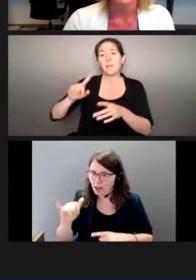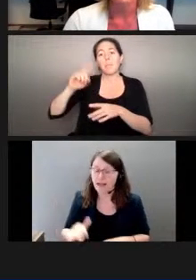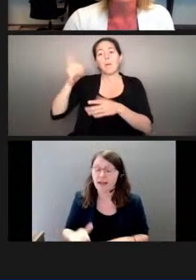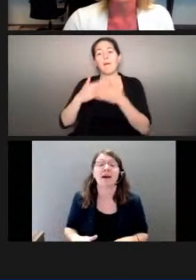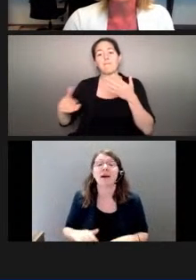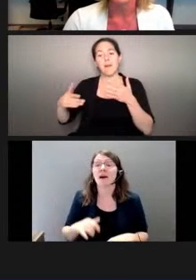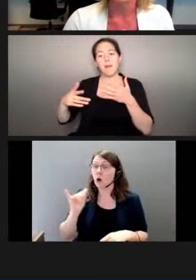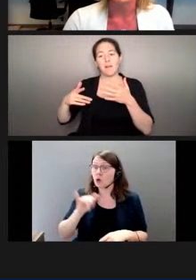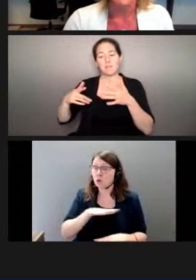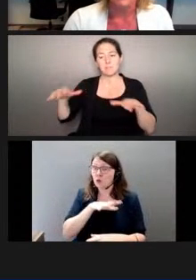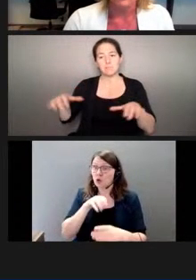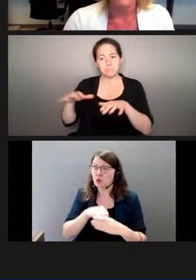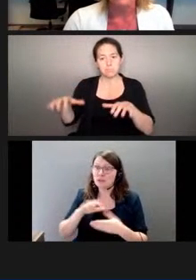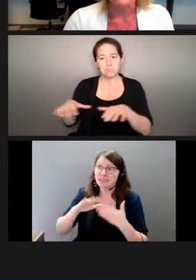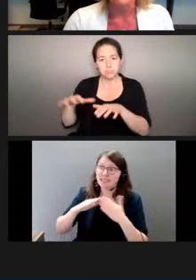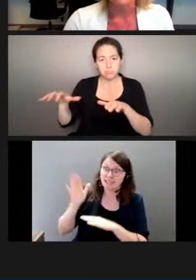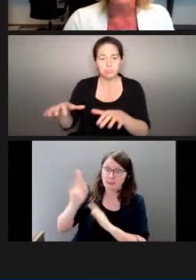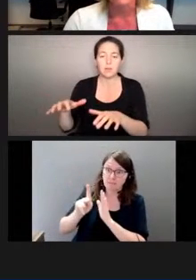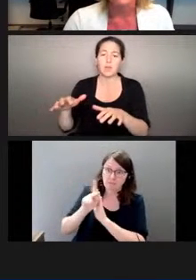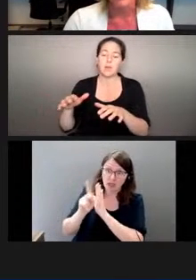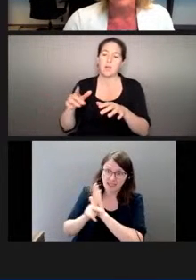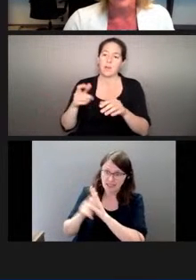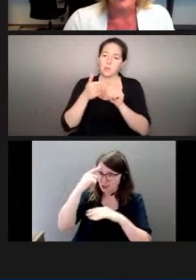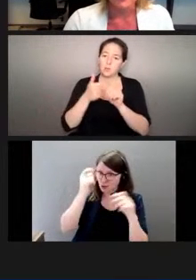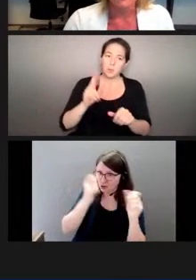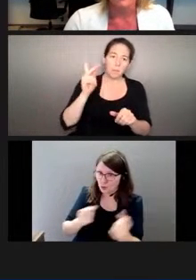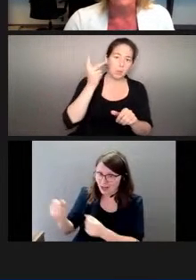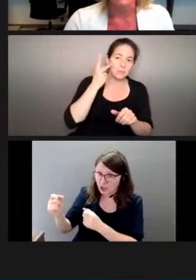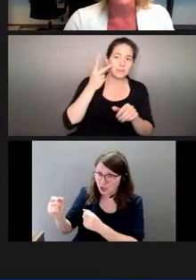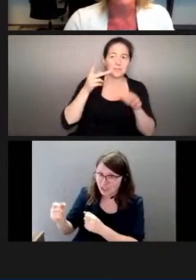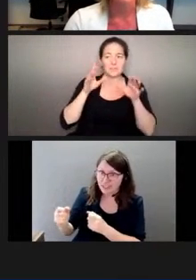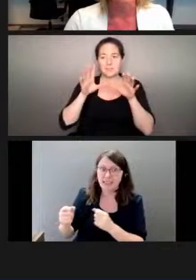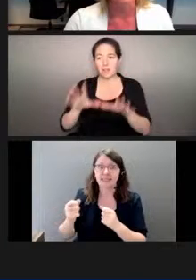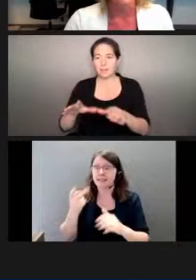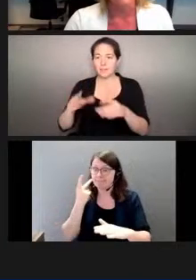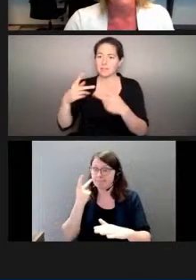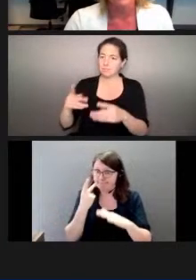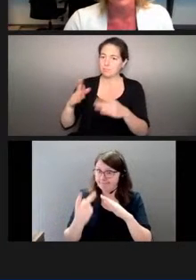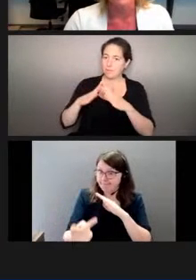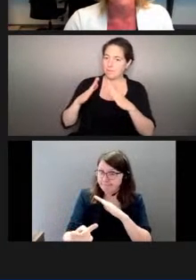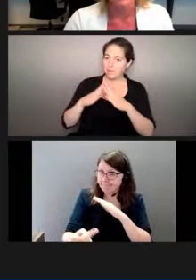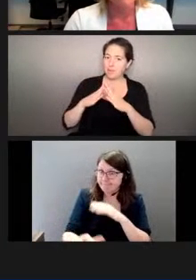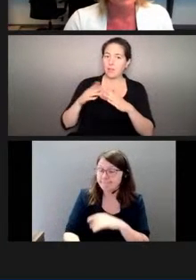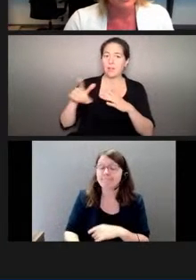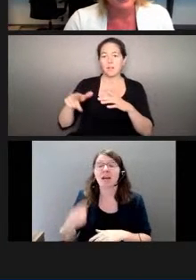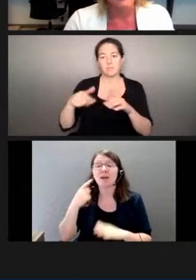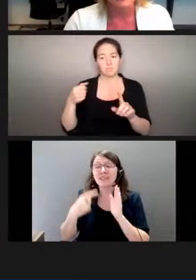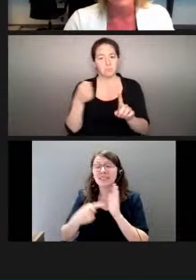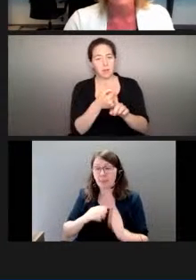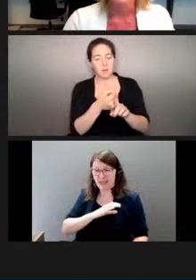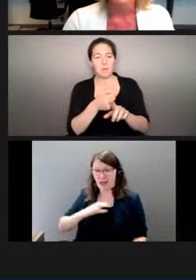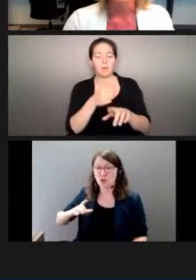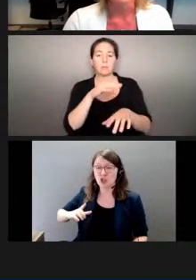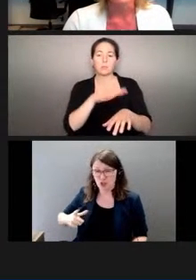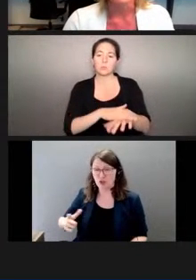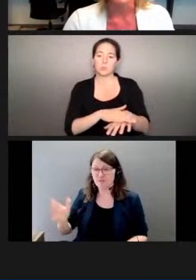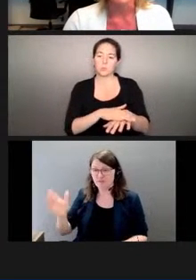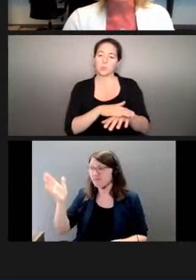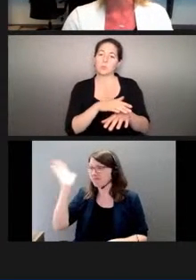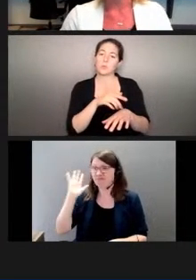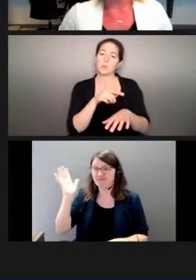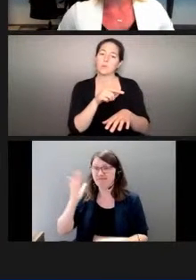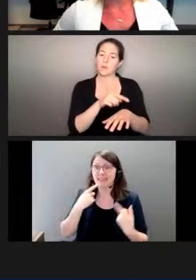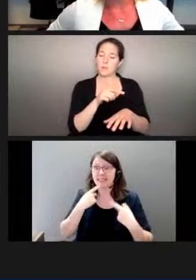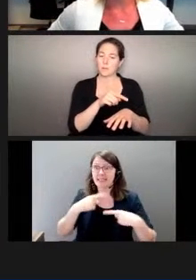policies and strategies that are influencing the waste plan's priorities. So such as Council's declaration of a climate emergency and recognition